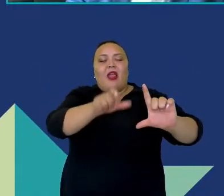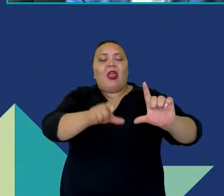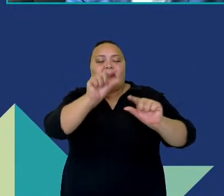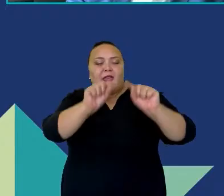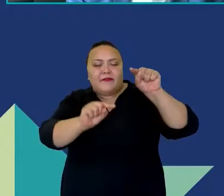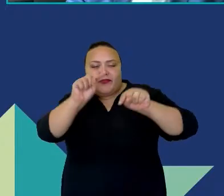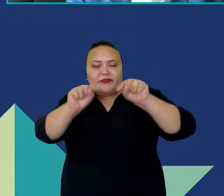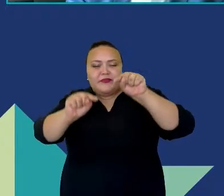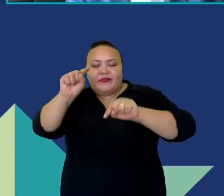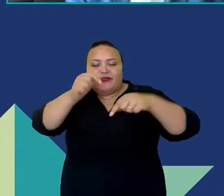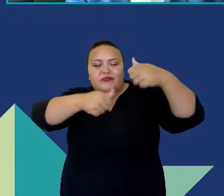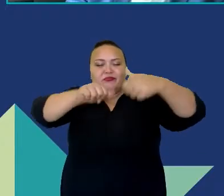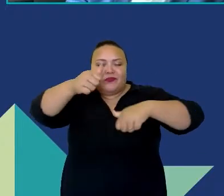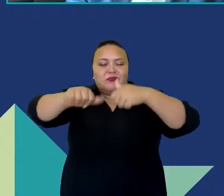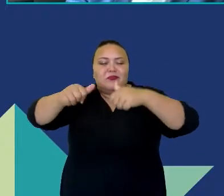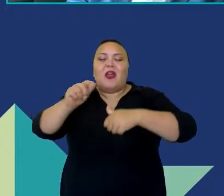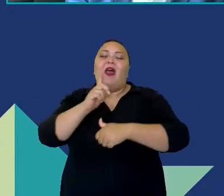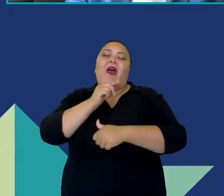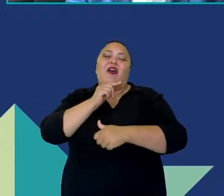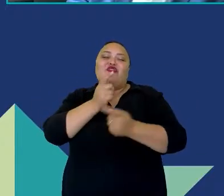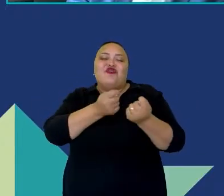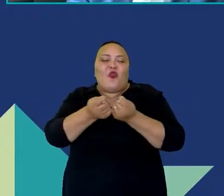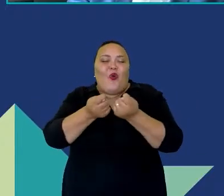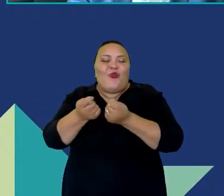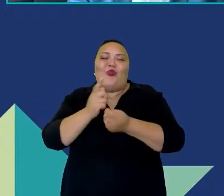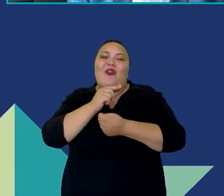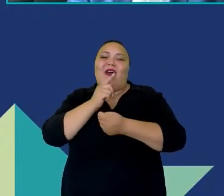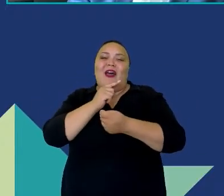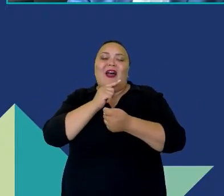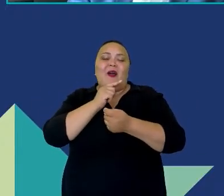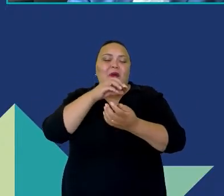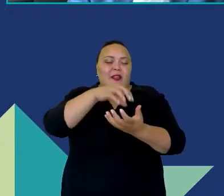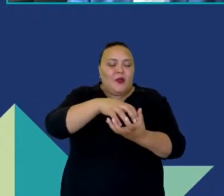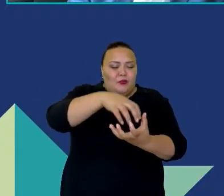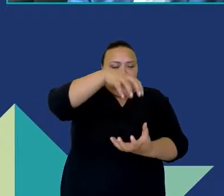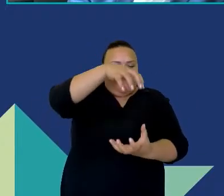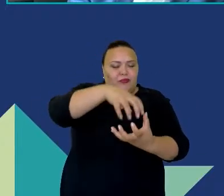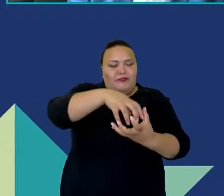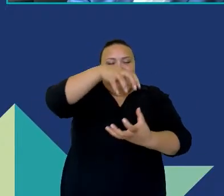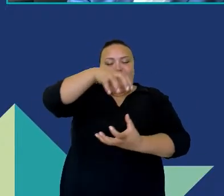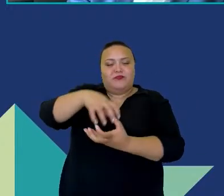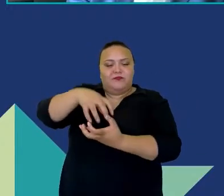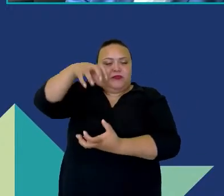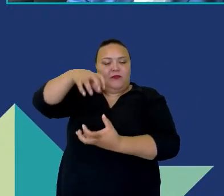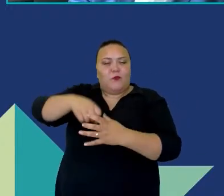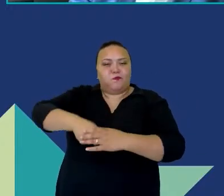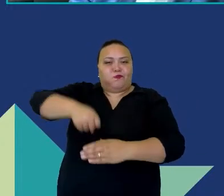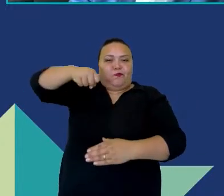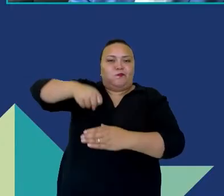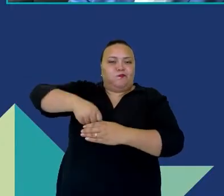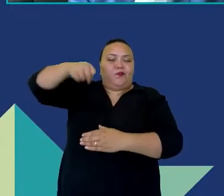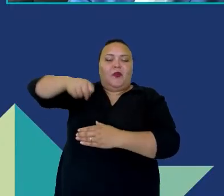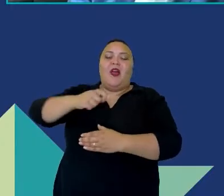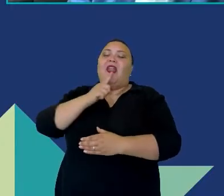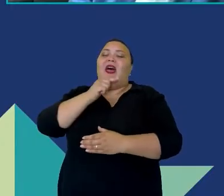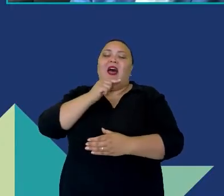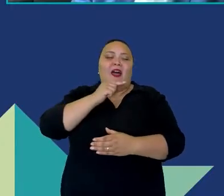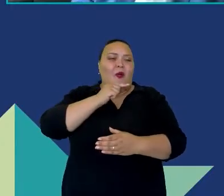pump status, even monitoring of the cyclone splits. It's automated and it's included here.